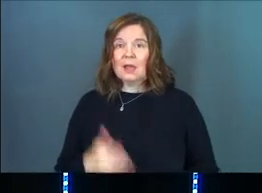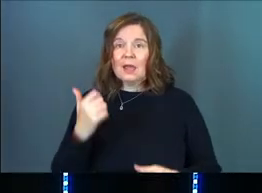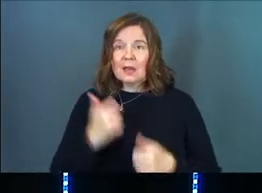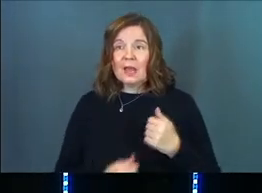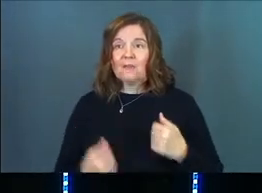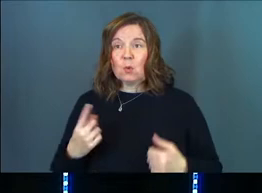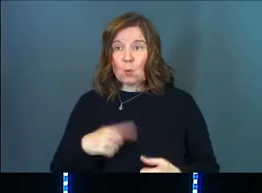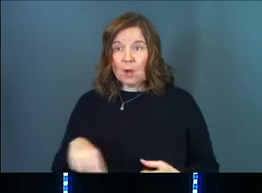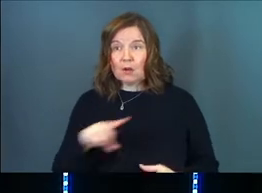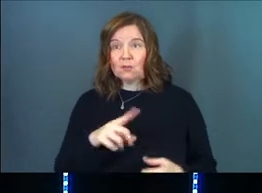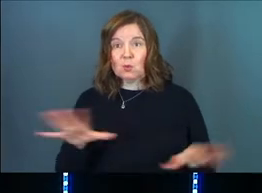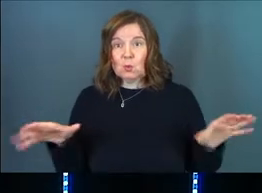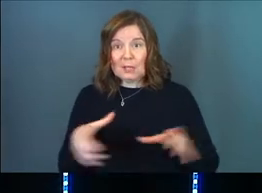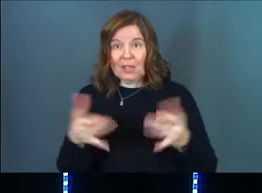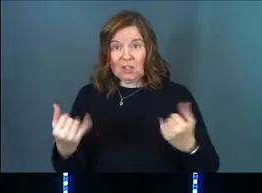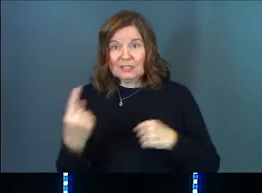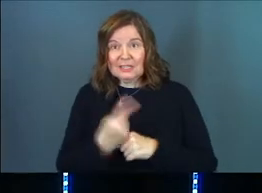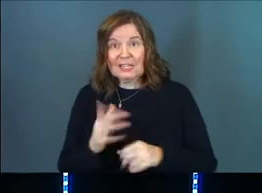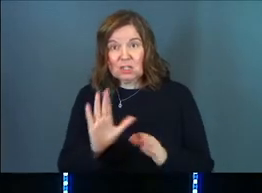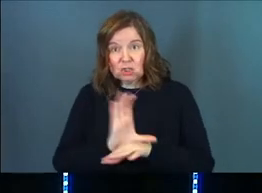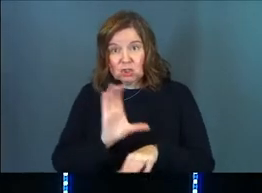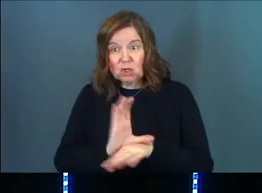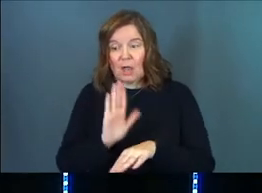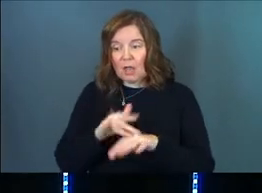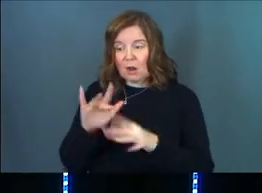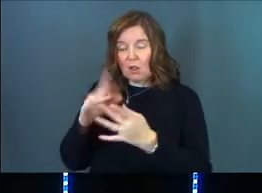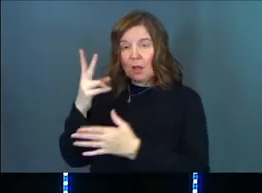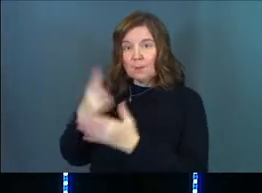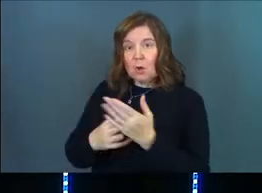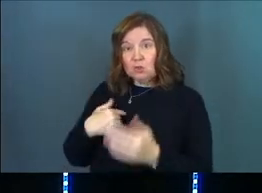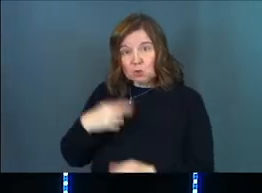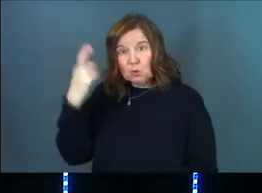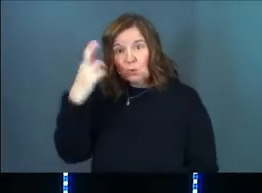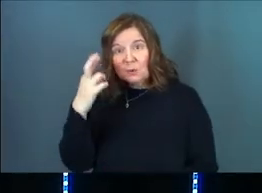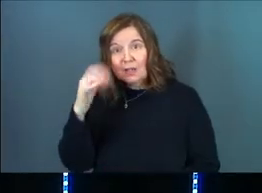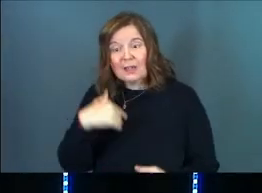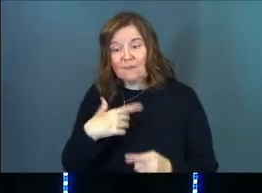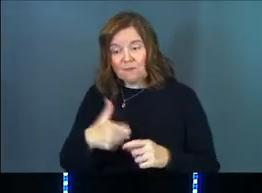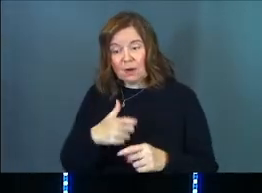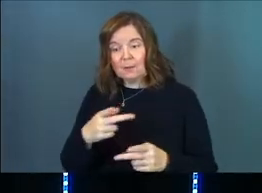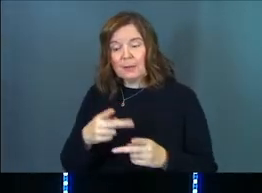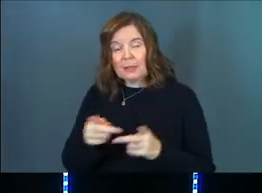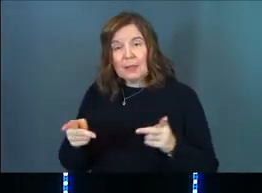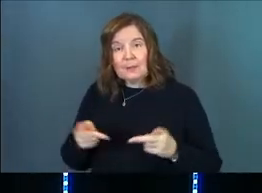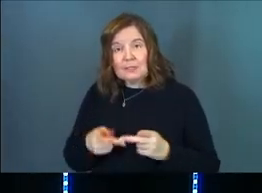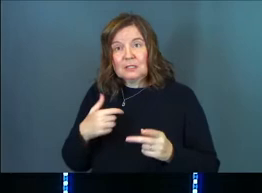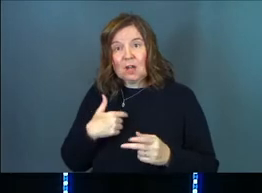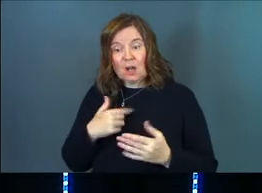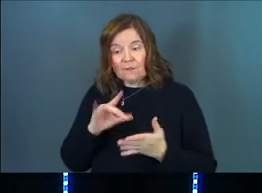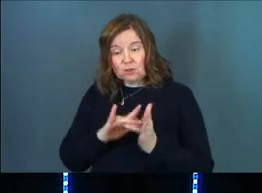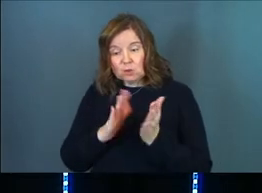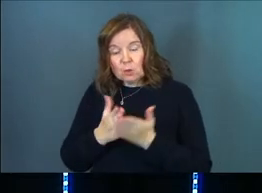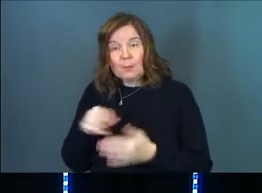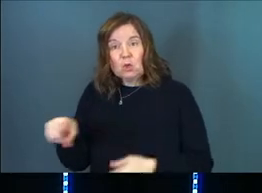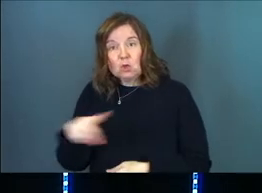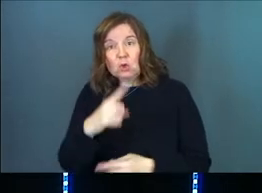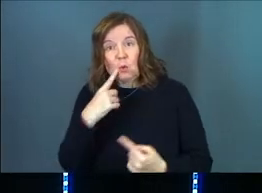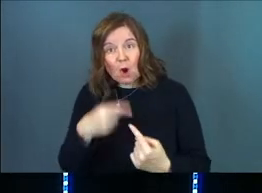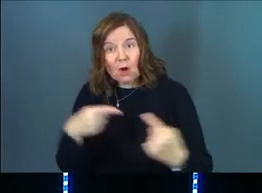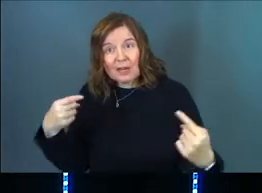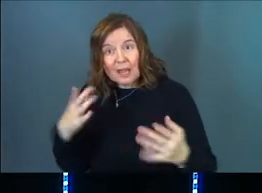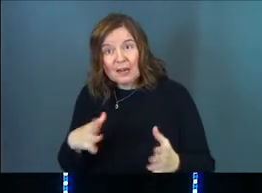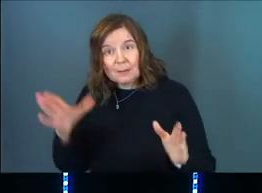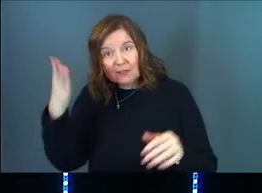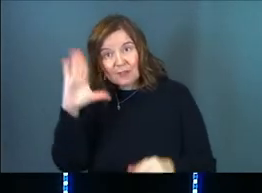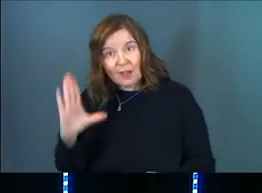And every single one of you guys gathered here today in church and online, do you realize that from the position of Scripture, you are an